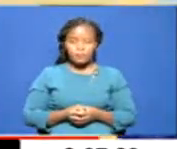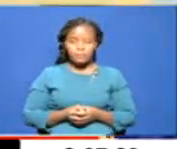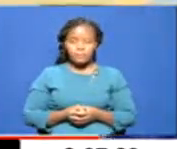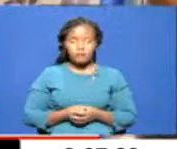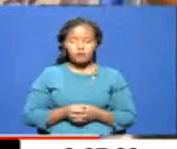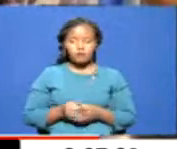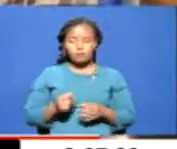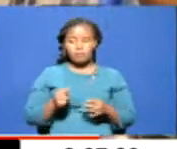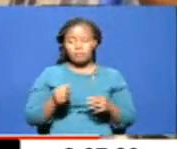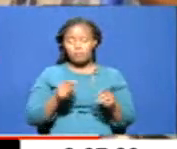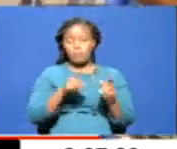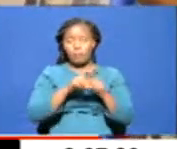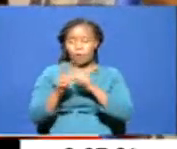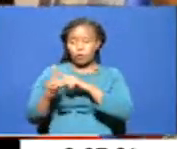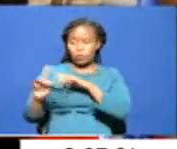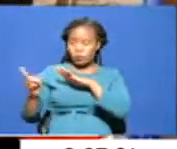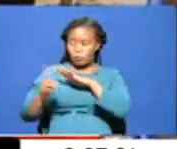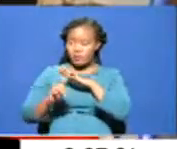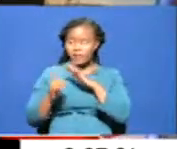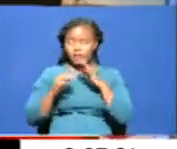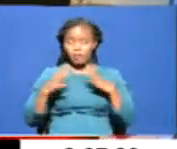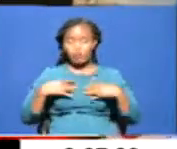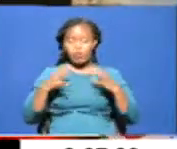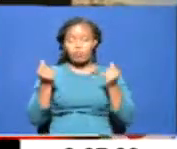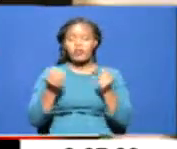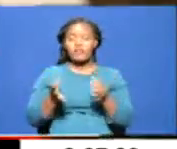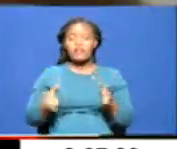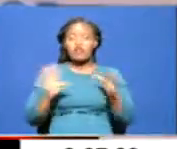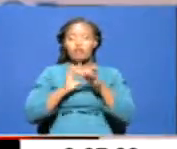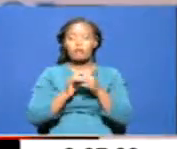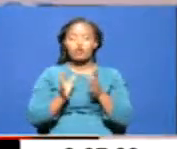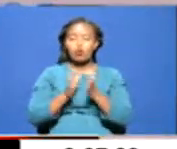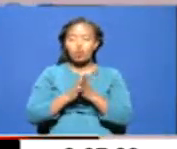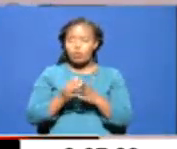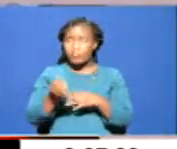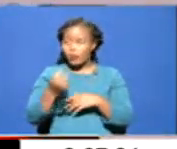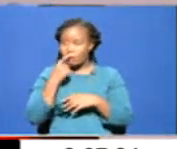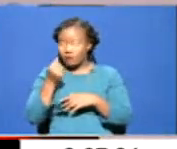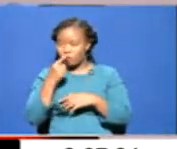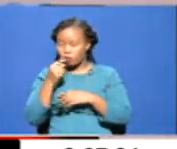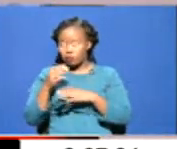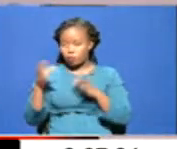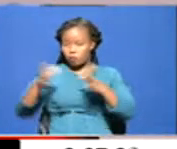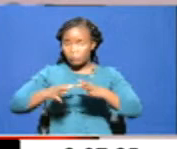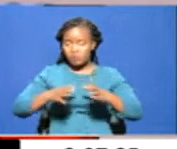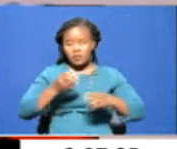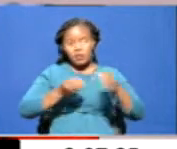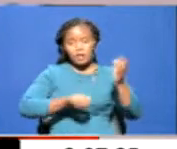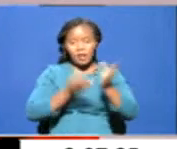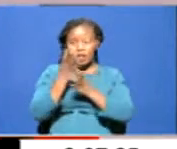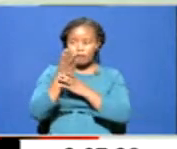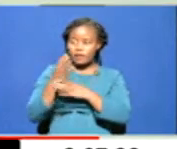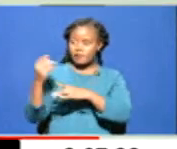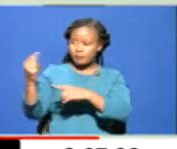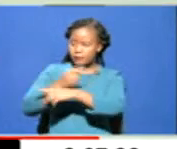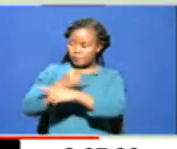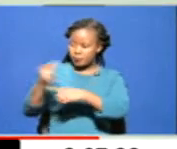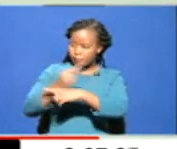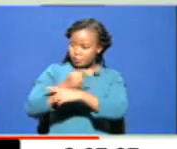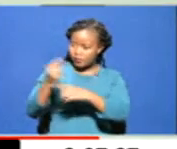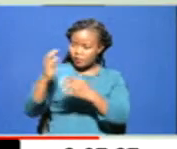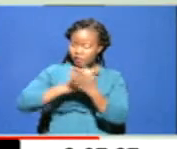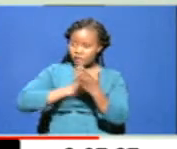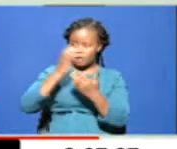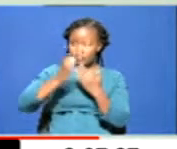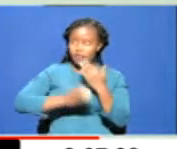Meanwhile, the Ministry of Health, in collaboration with pharmaceutical Novo Nordisk, have launched a competence-based training curriculum for